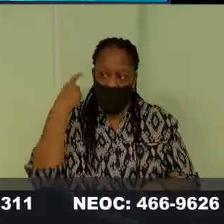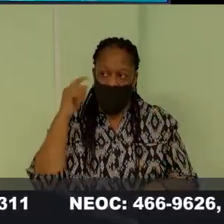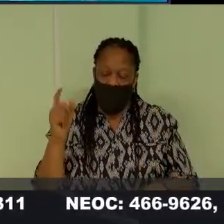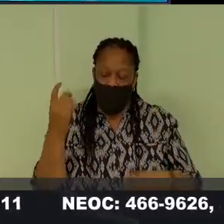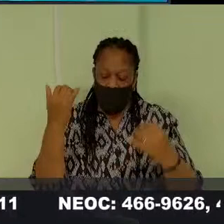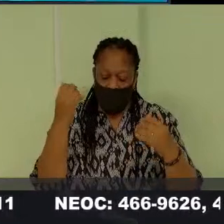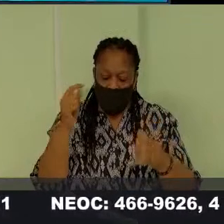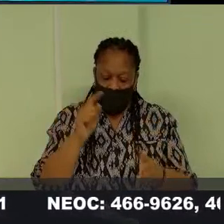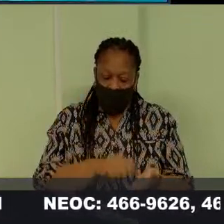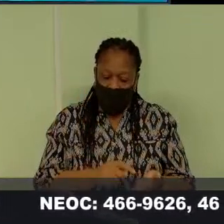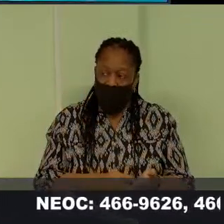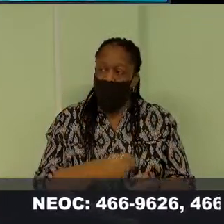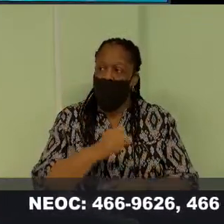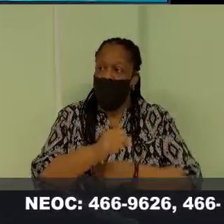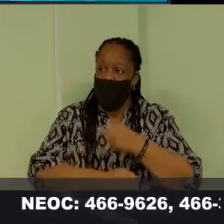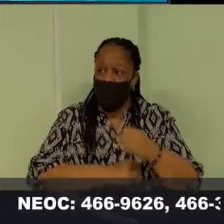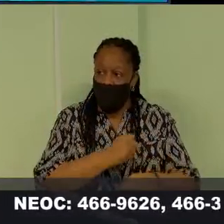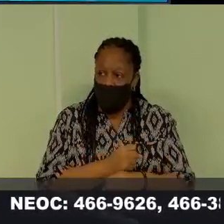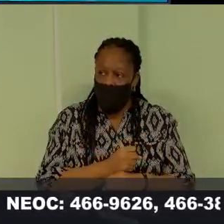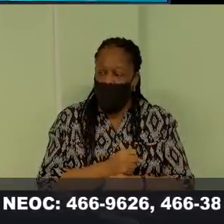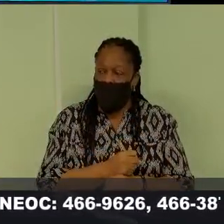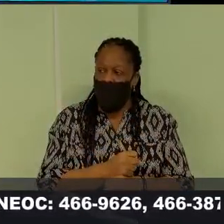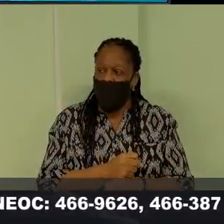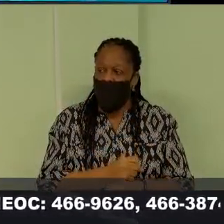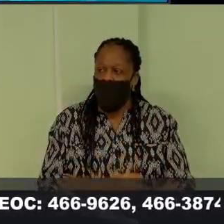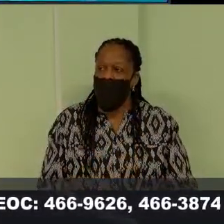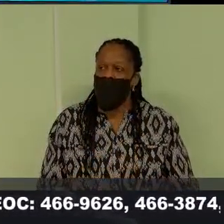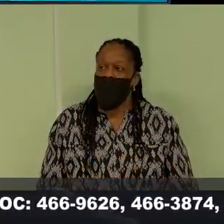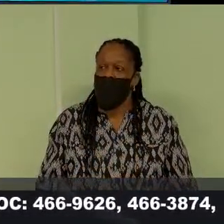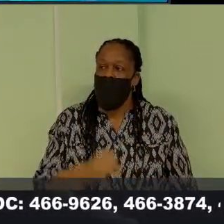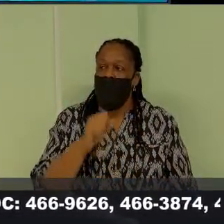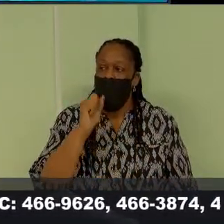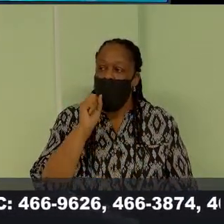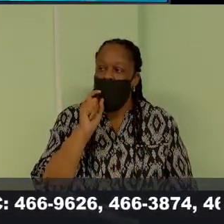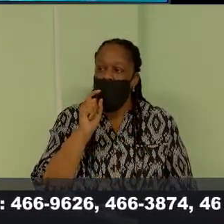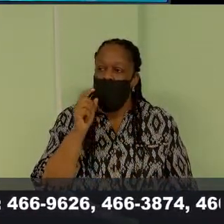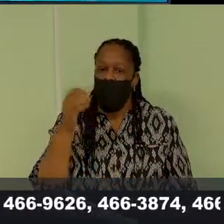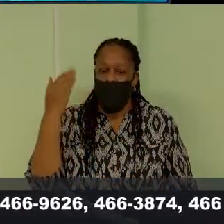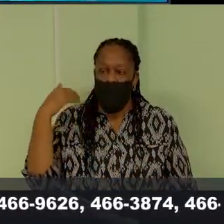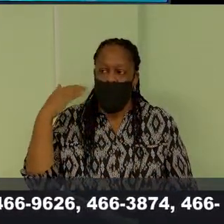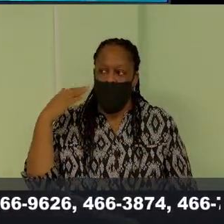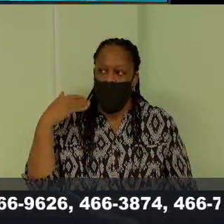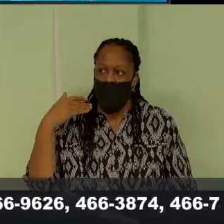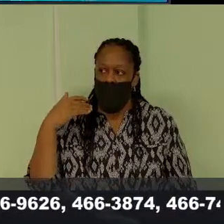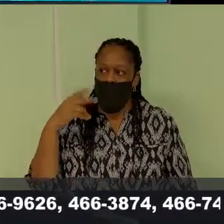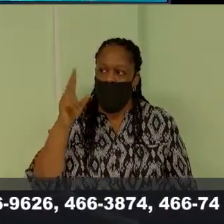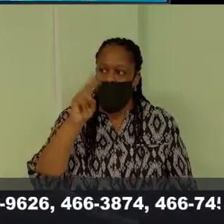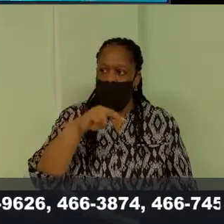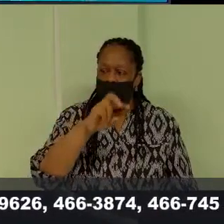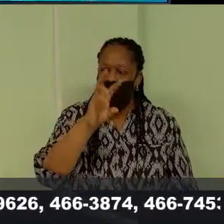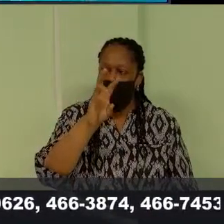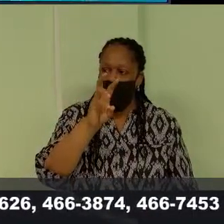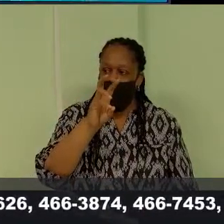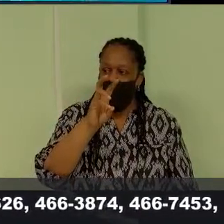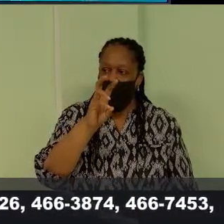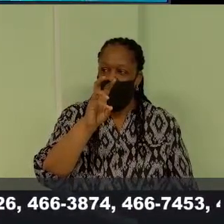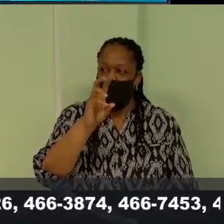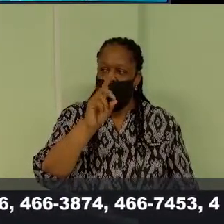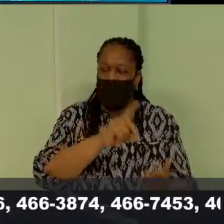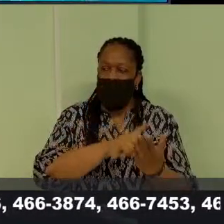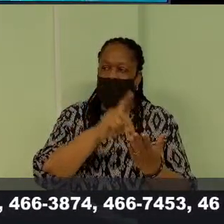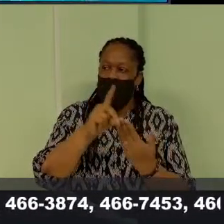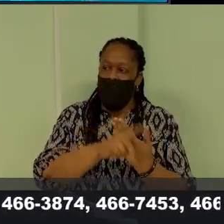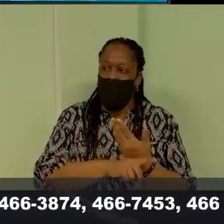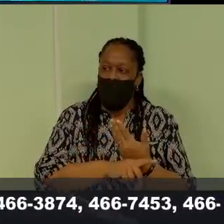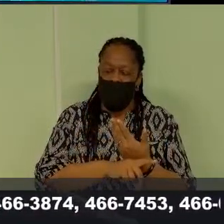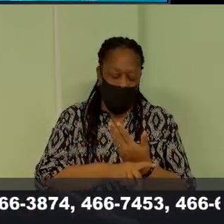Well, let me address the Juve part first. I think it was last year, December the 26th, a friend of mine invited